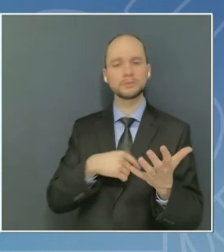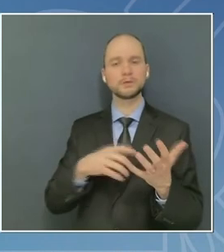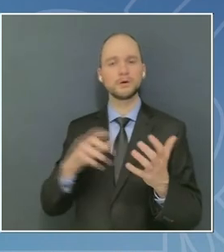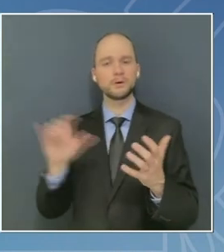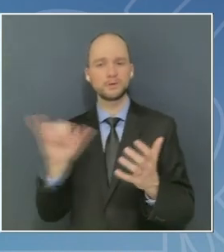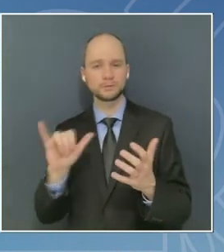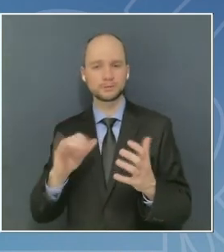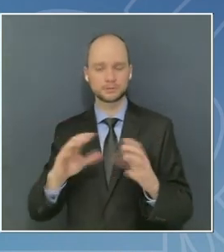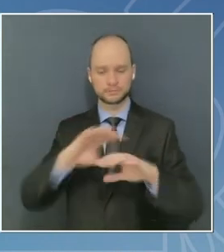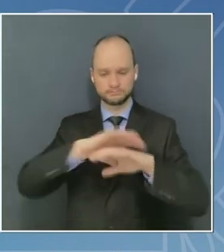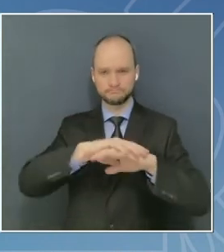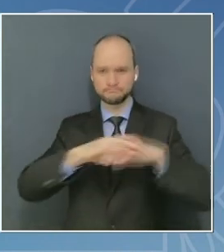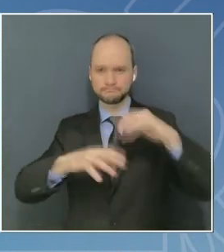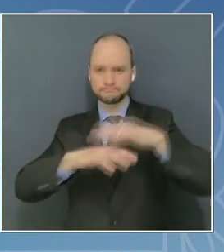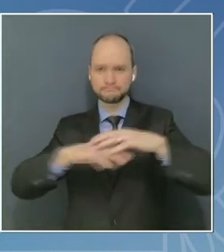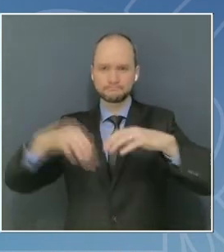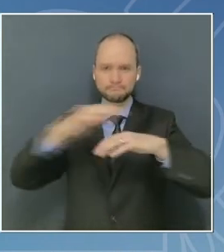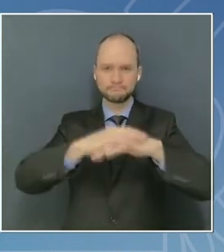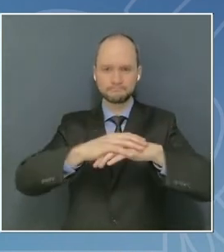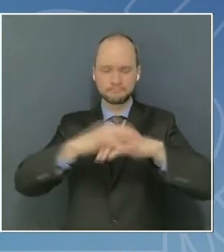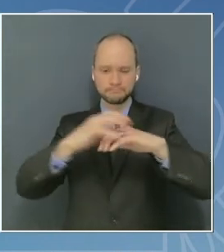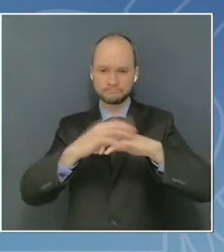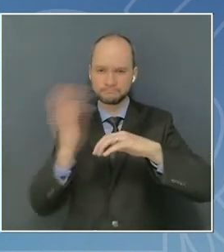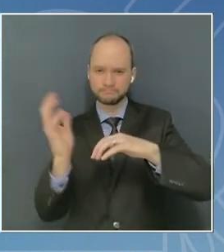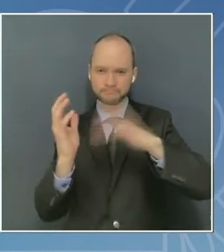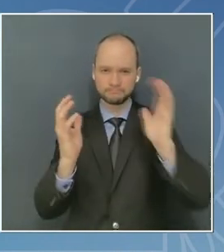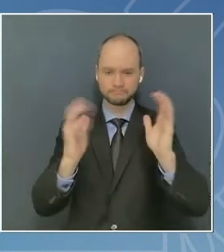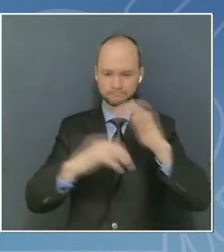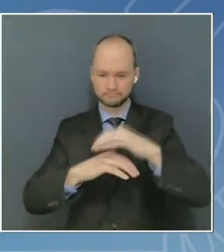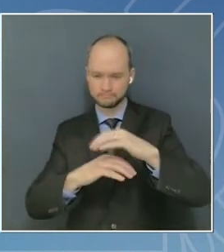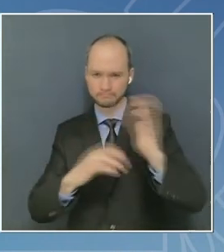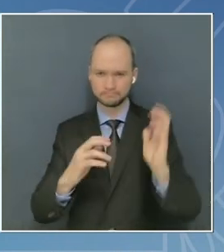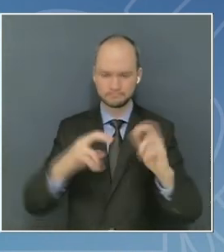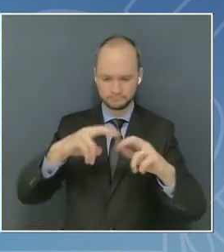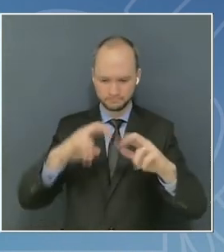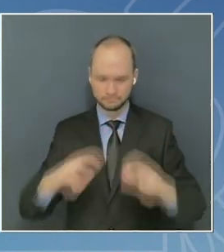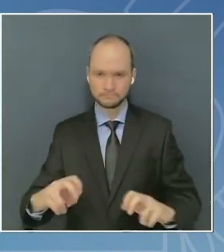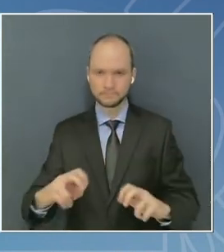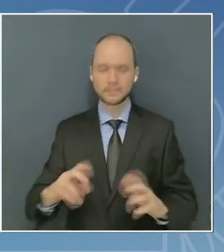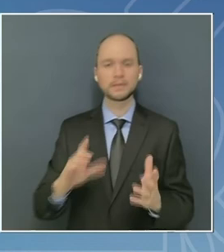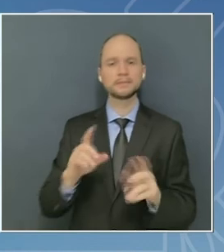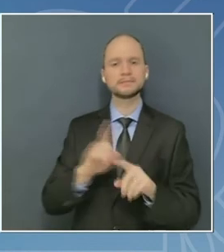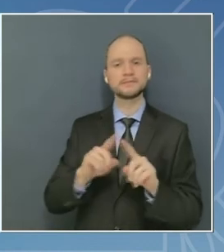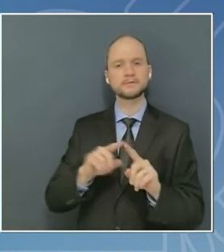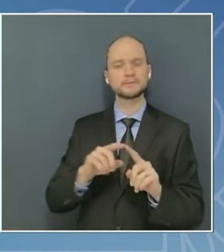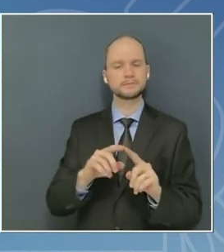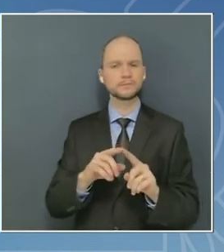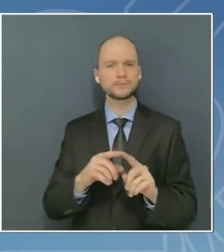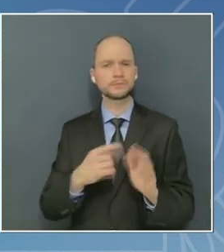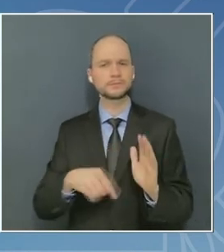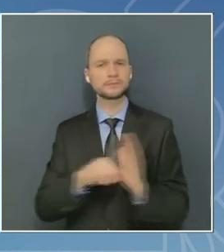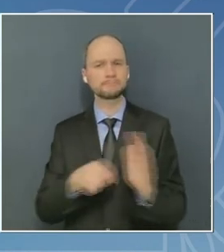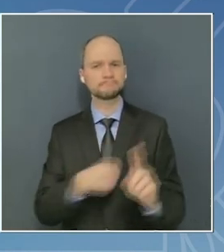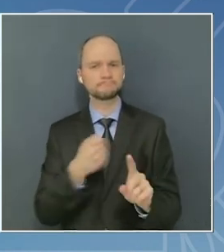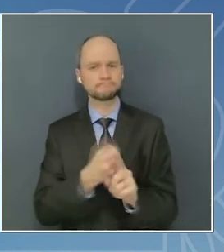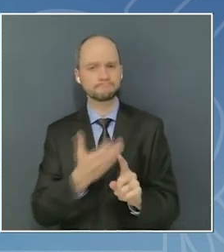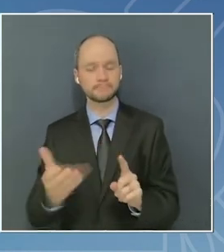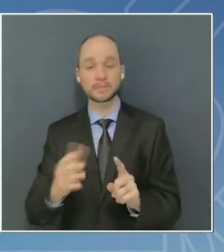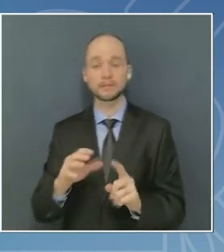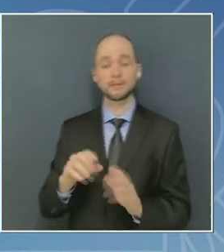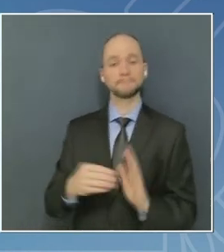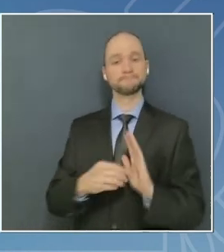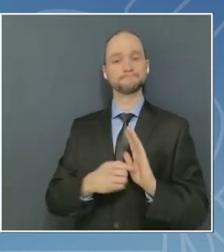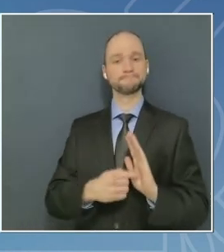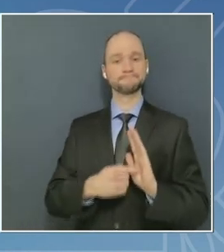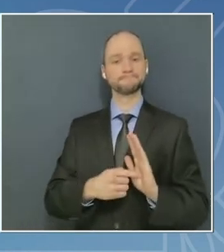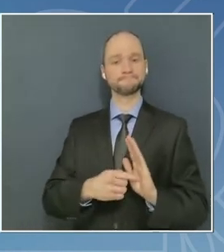seemingly intractable issues for our communities have been. The model minority myth and the perpetual foreigner